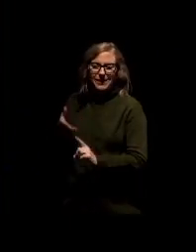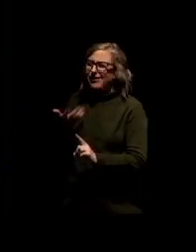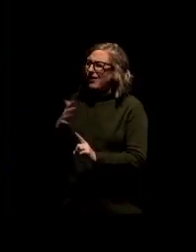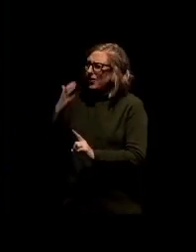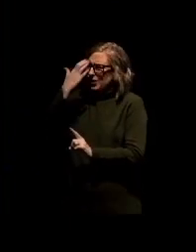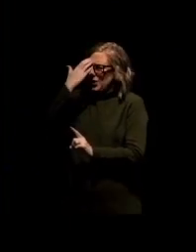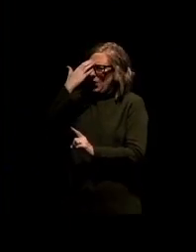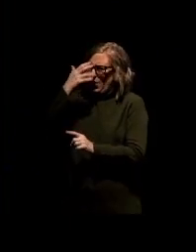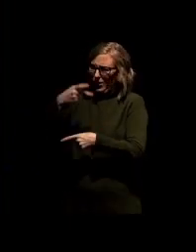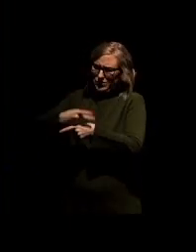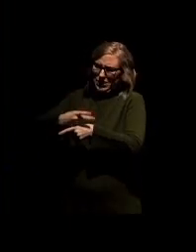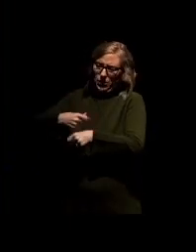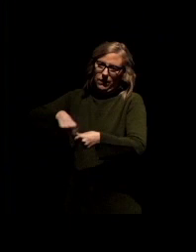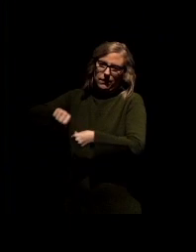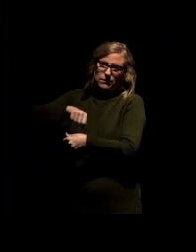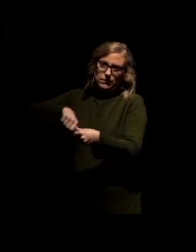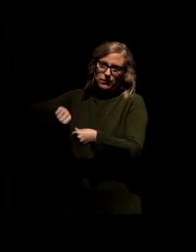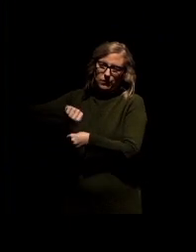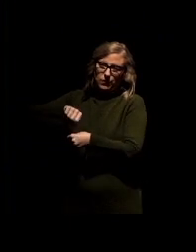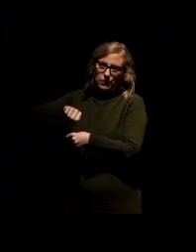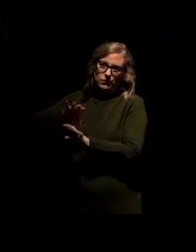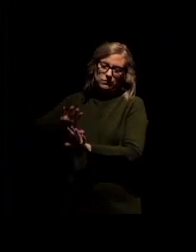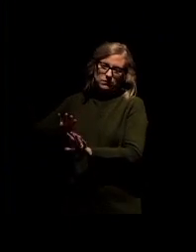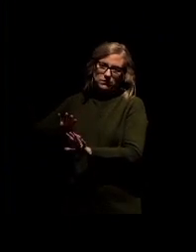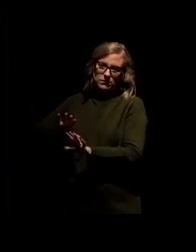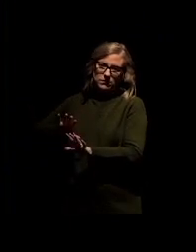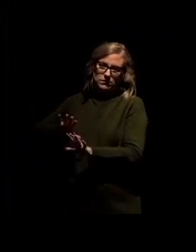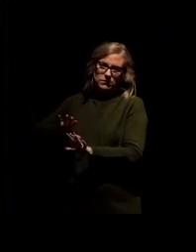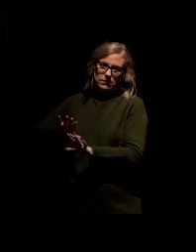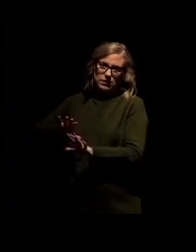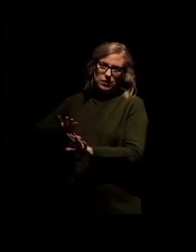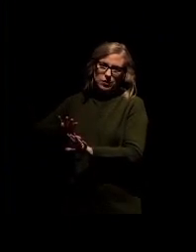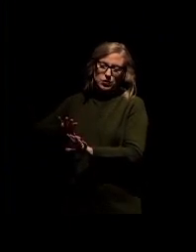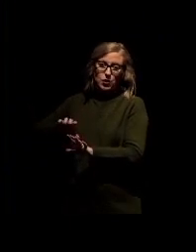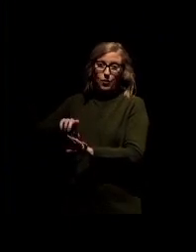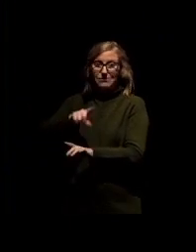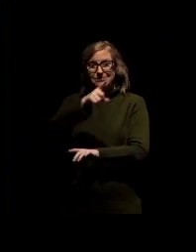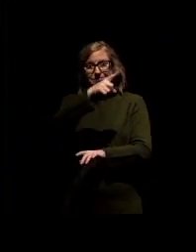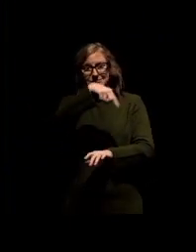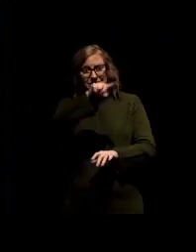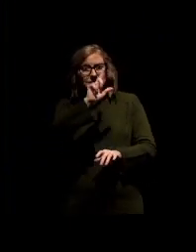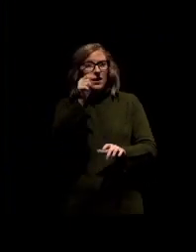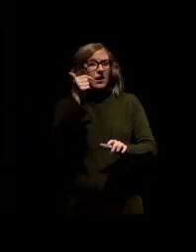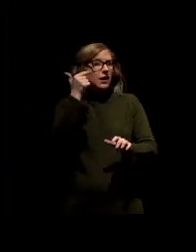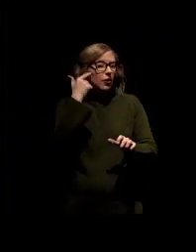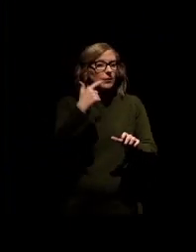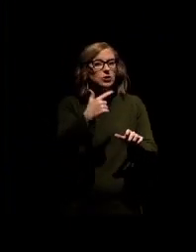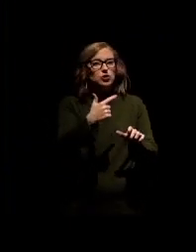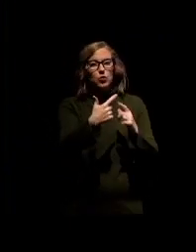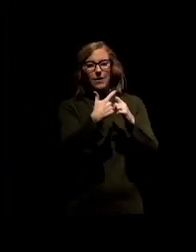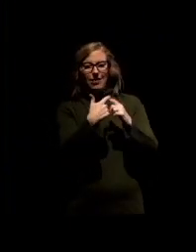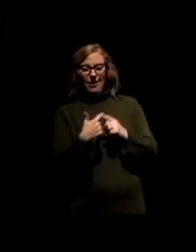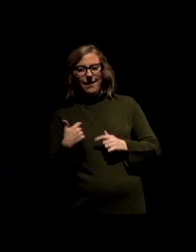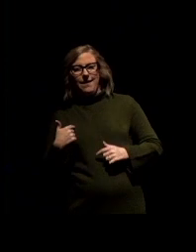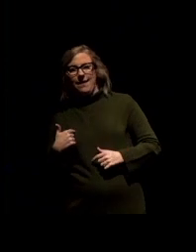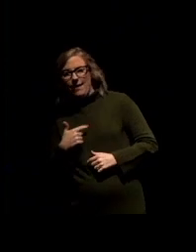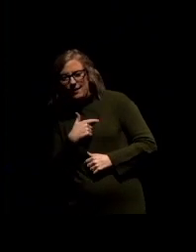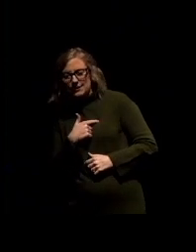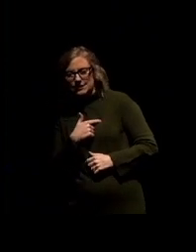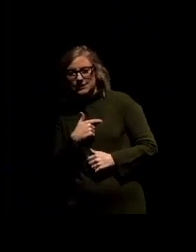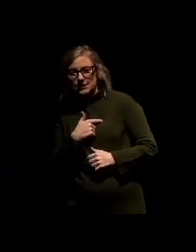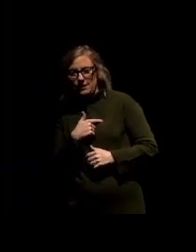know how to take care of one another. Like, rely on them for guidance, rely on them for direction, and rely on them to come up